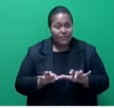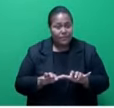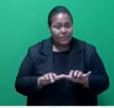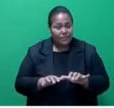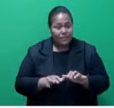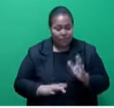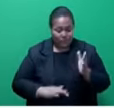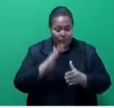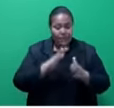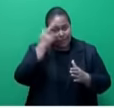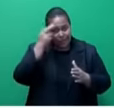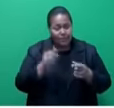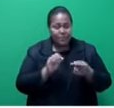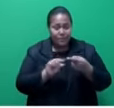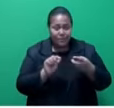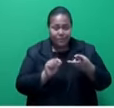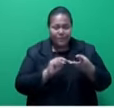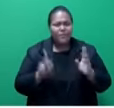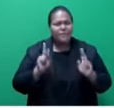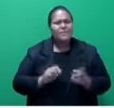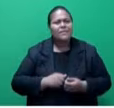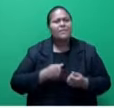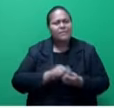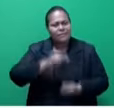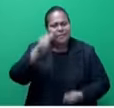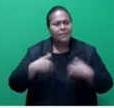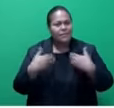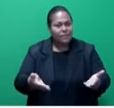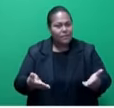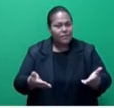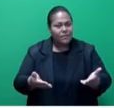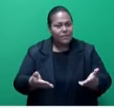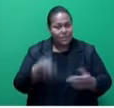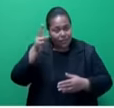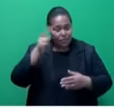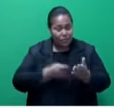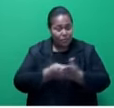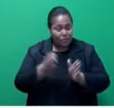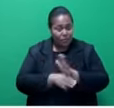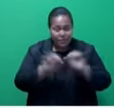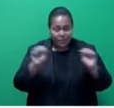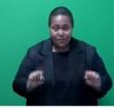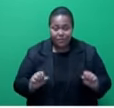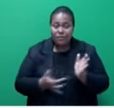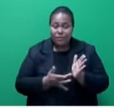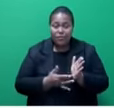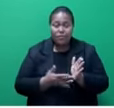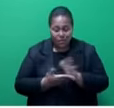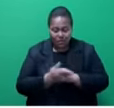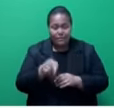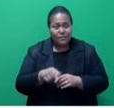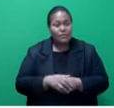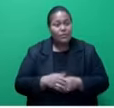they fill out the names, you get a physical certificate. What will happen through this national payment system and the technology it can adopt under that, it